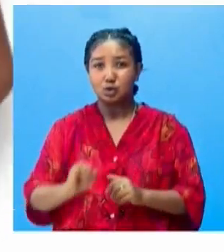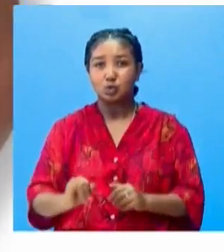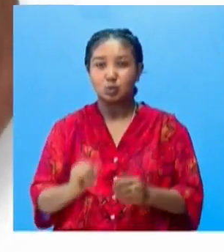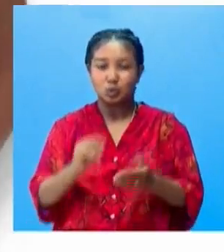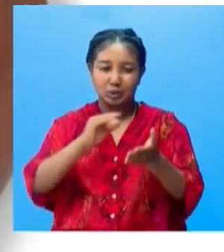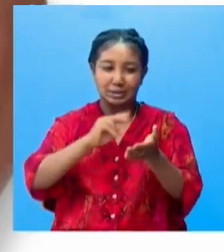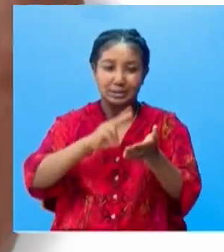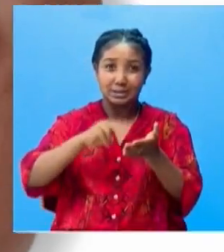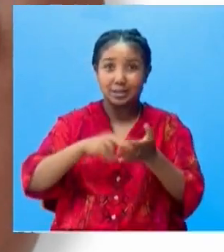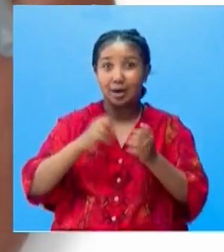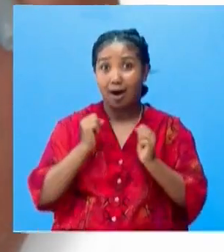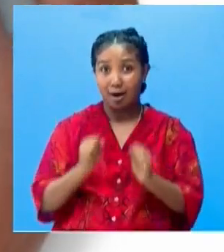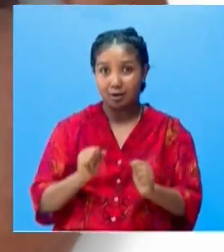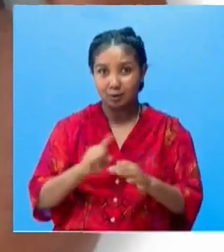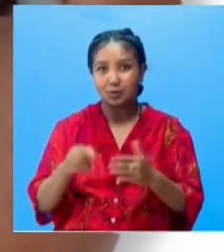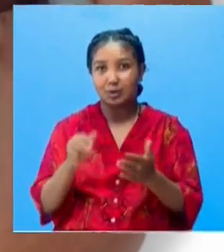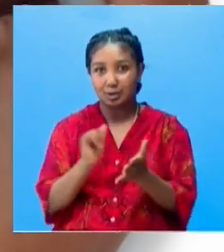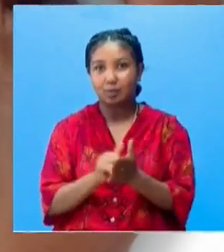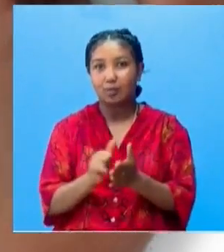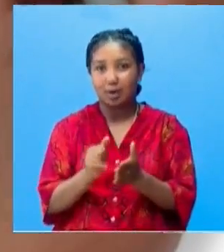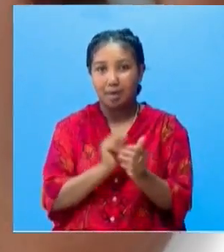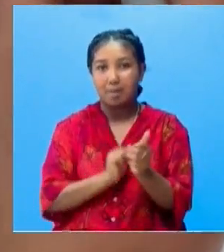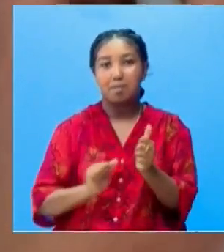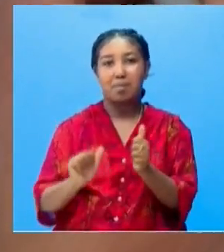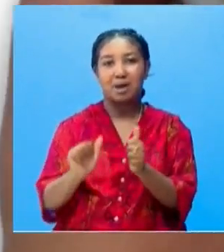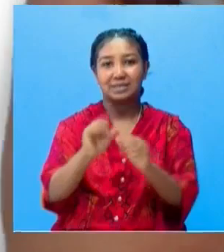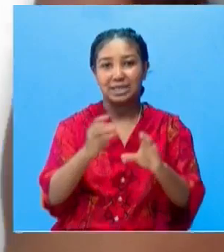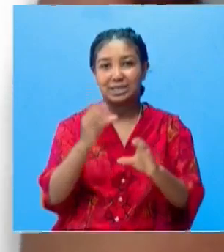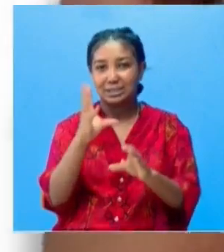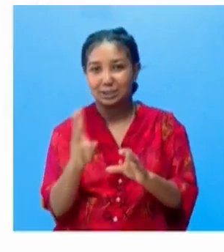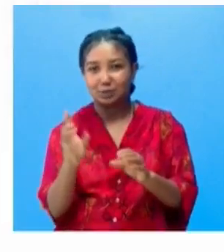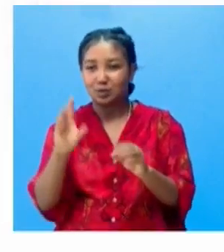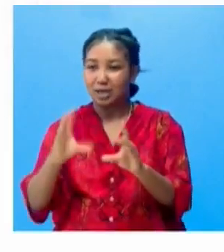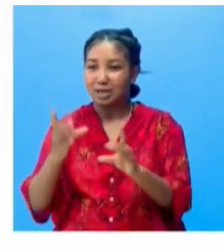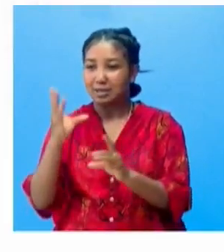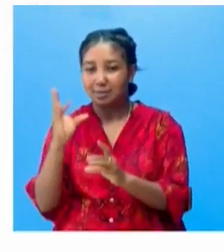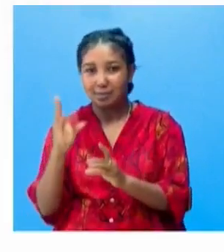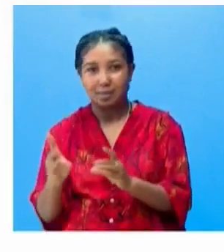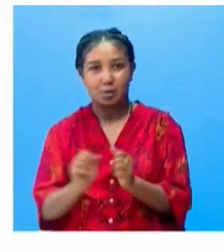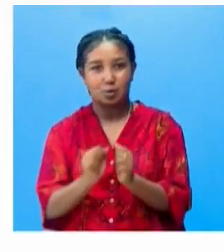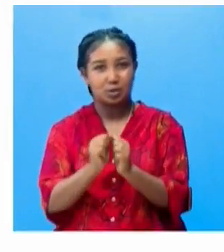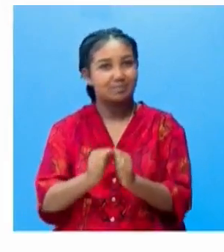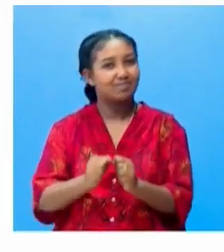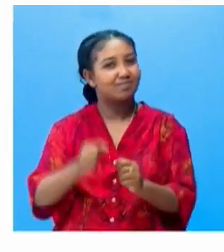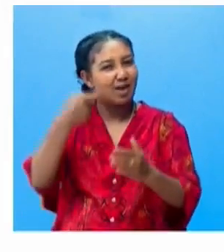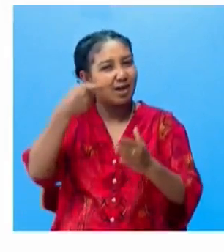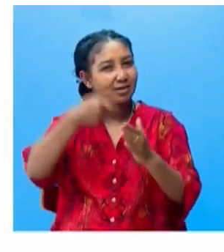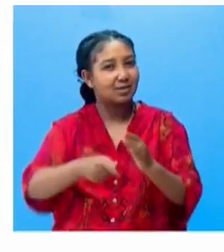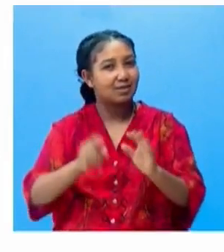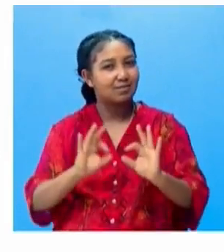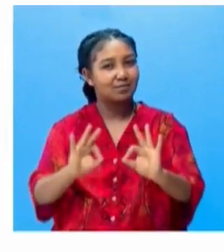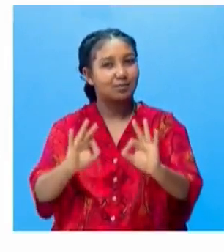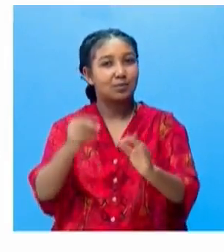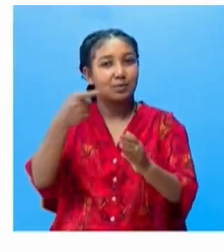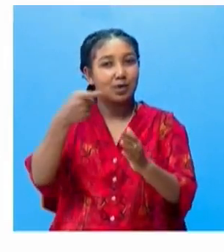study hard so that we can pass from grade 6 to grade 7 with excellent grades.